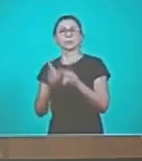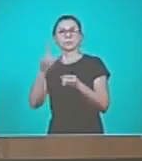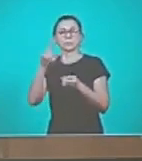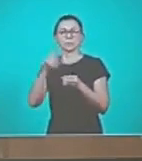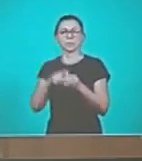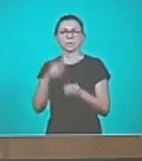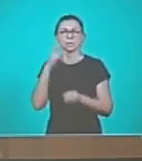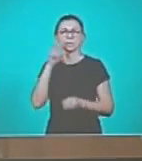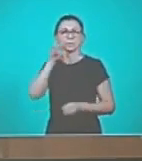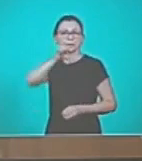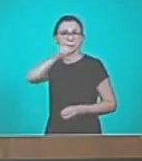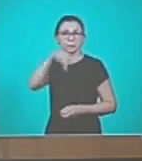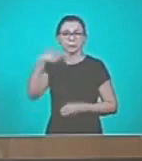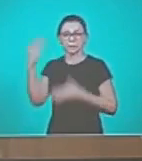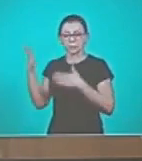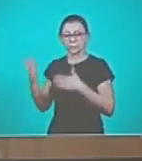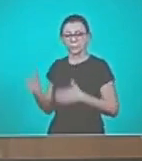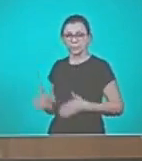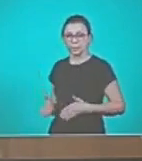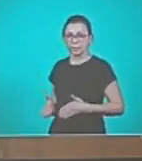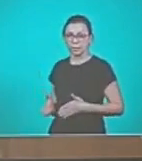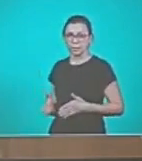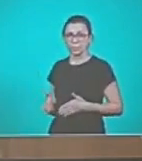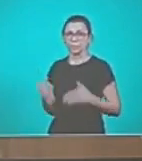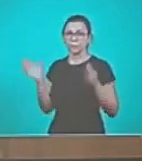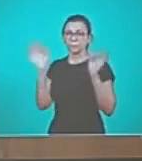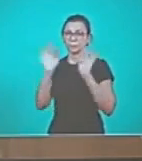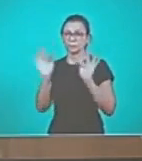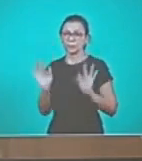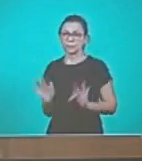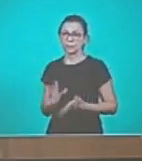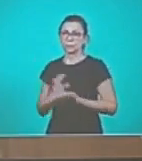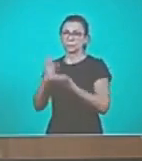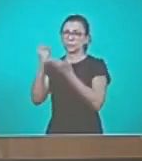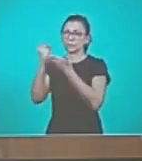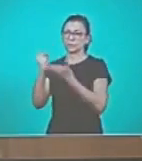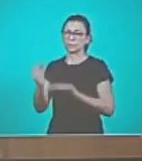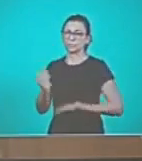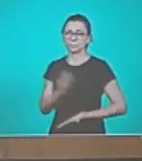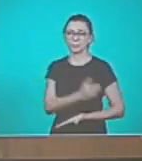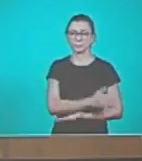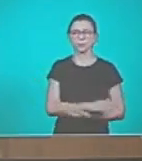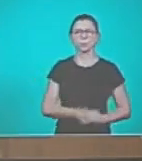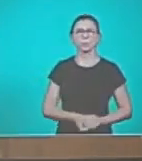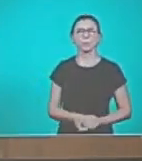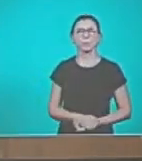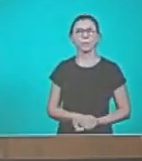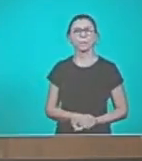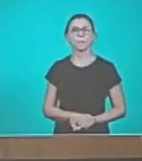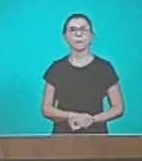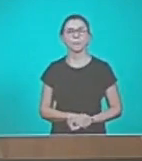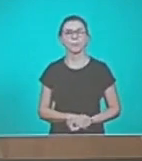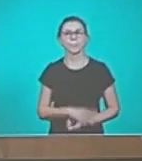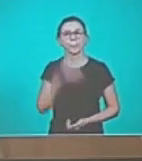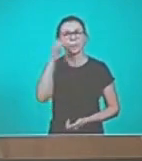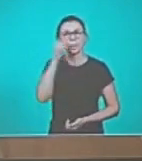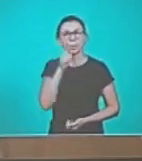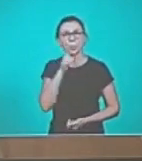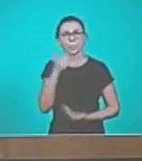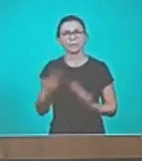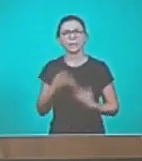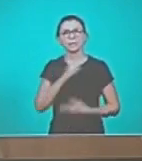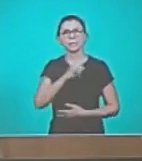you need to be ready. So we have an Evanilda Nobre, who is a sister. She's saying, we cannot be with